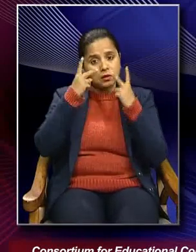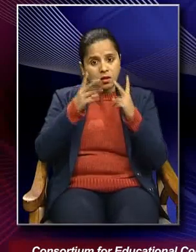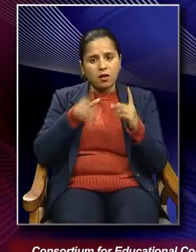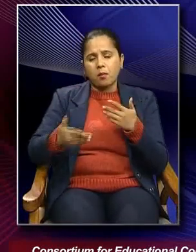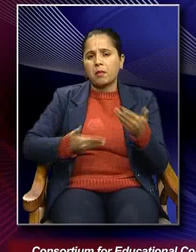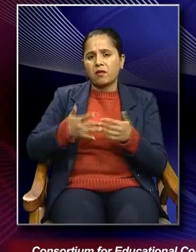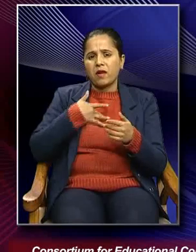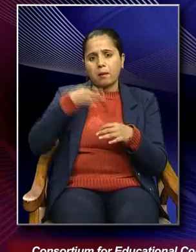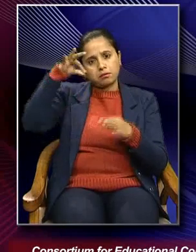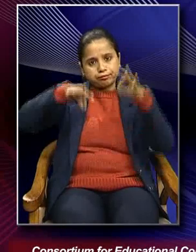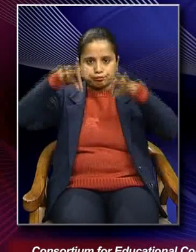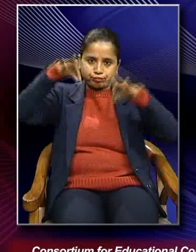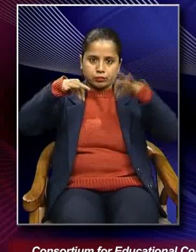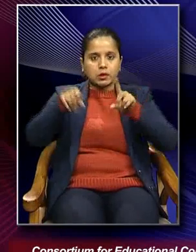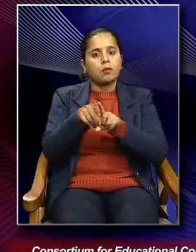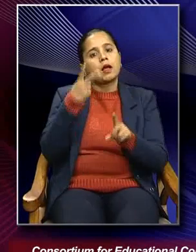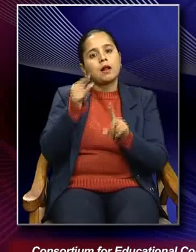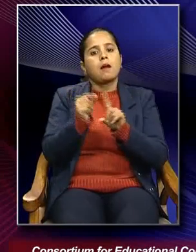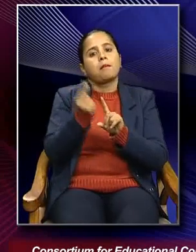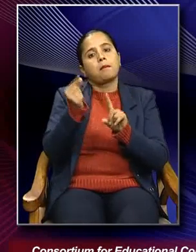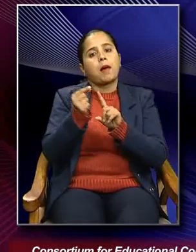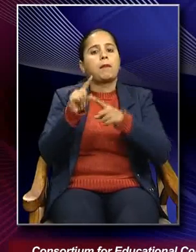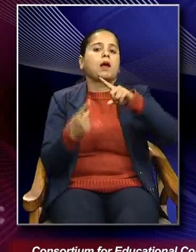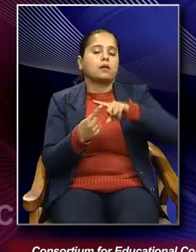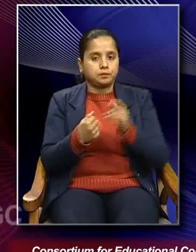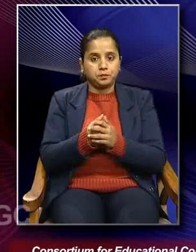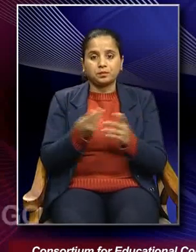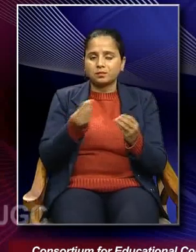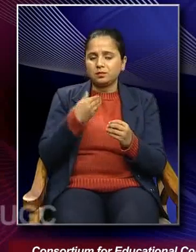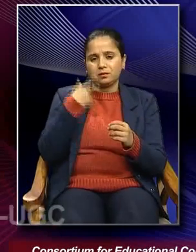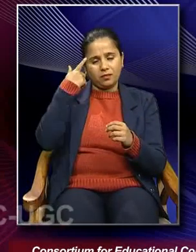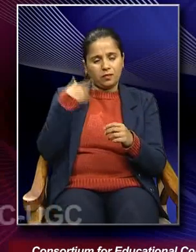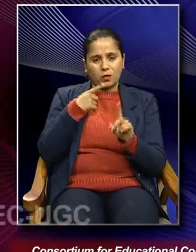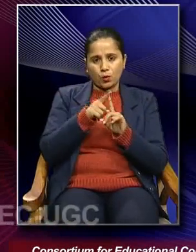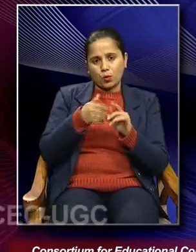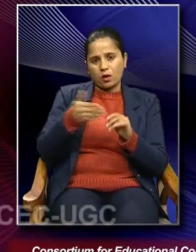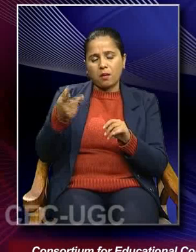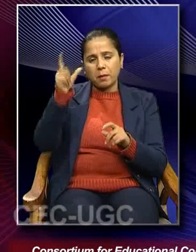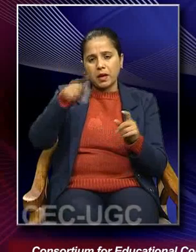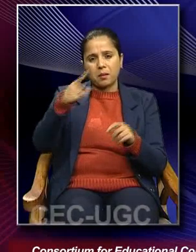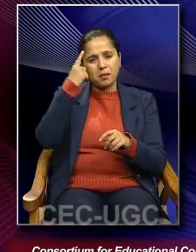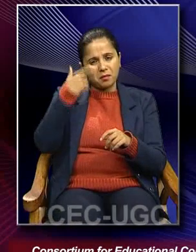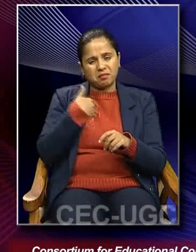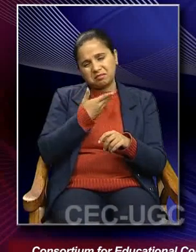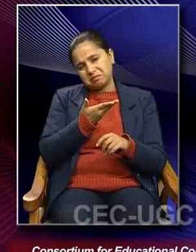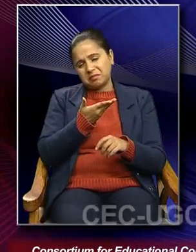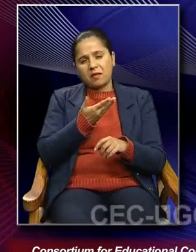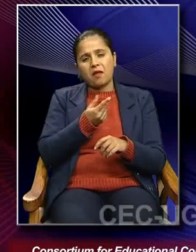behave like puppets. So when we kind of go by taking for granted